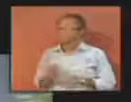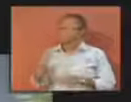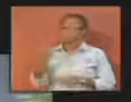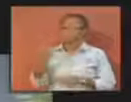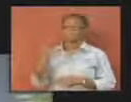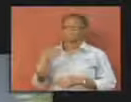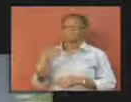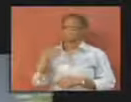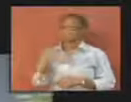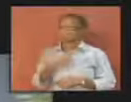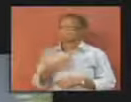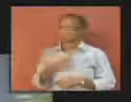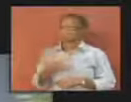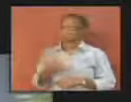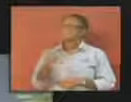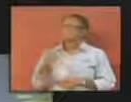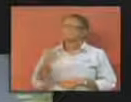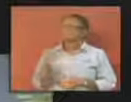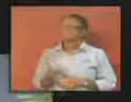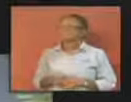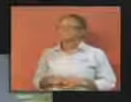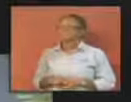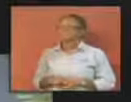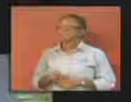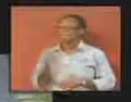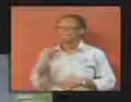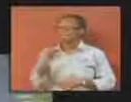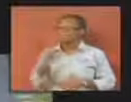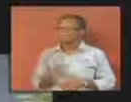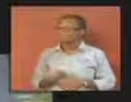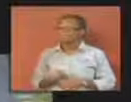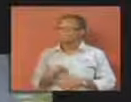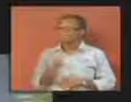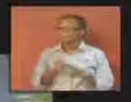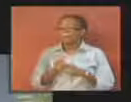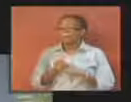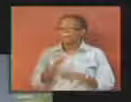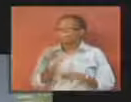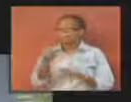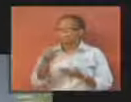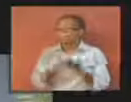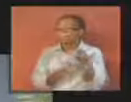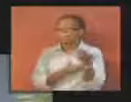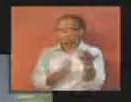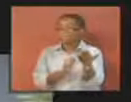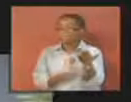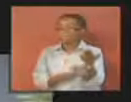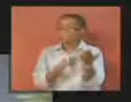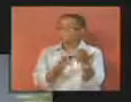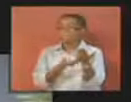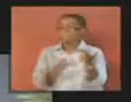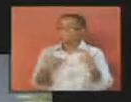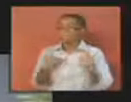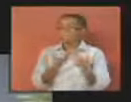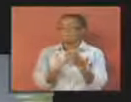return home. She's in a quandary. She doesn't know what to do. How does she address this?